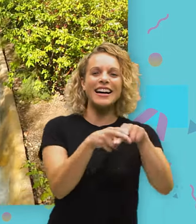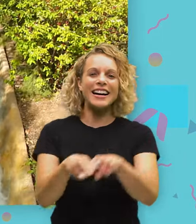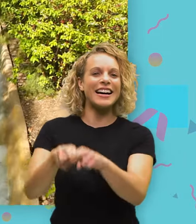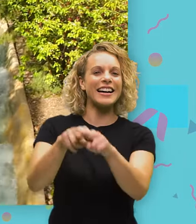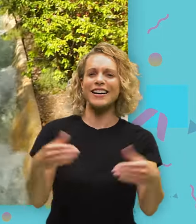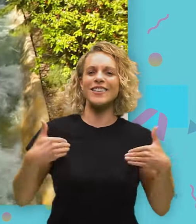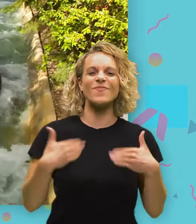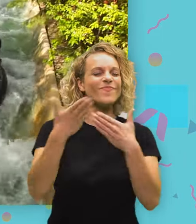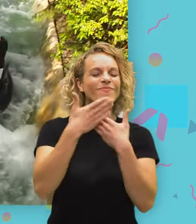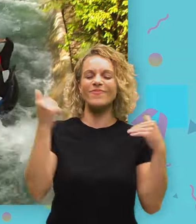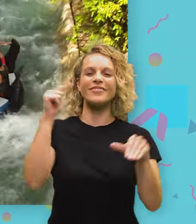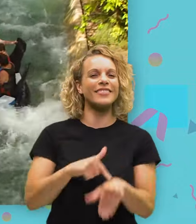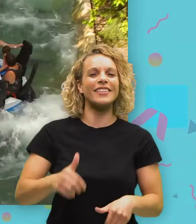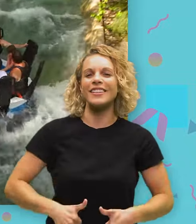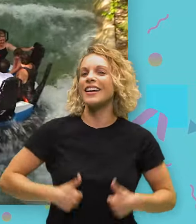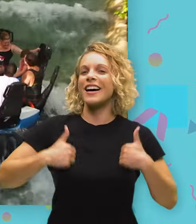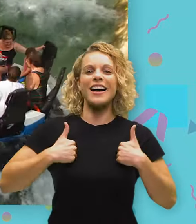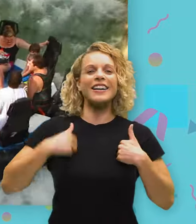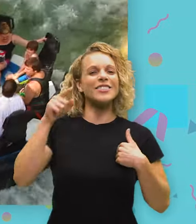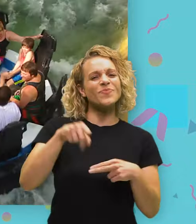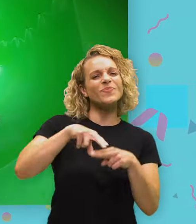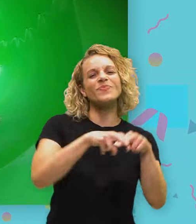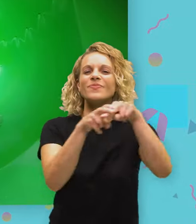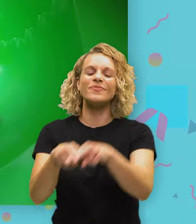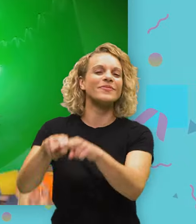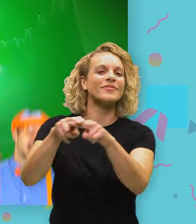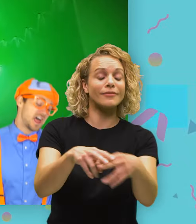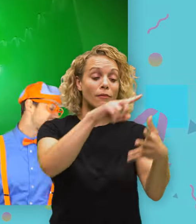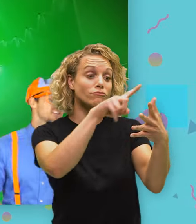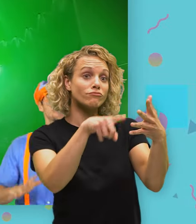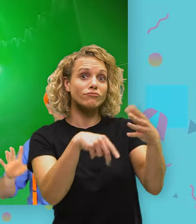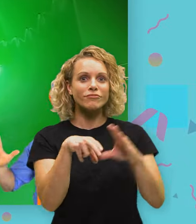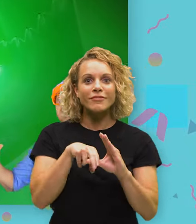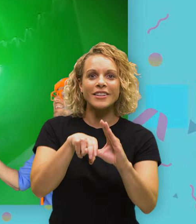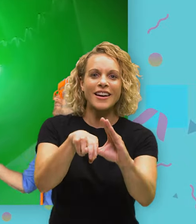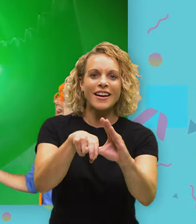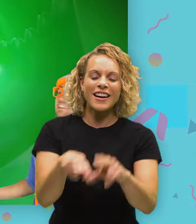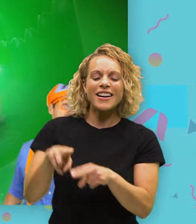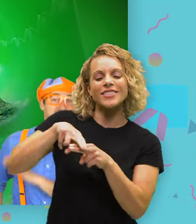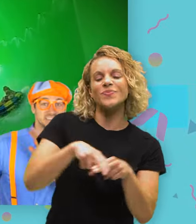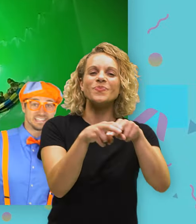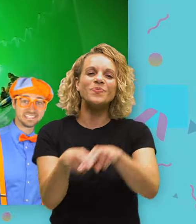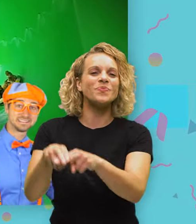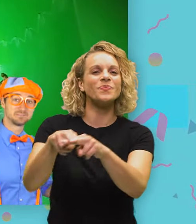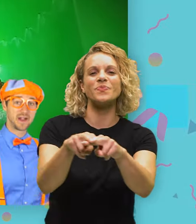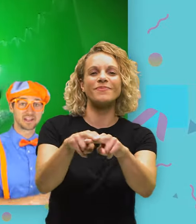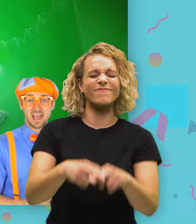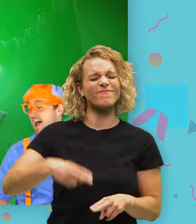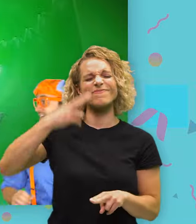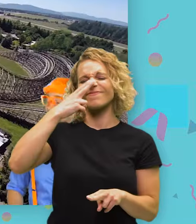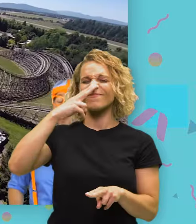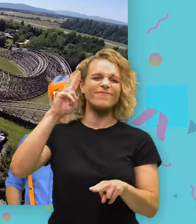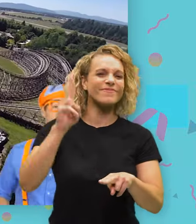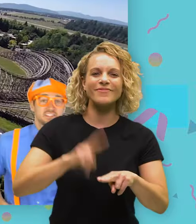the theme park, I have the time of my life. At the theme park, there are so many rides. At the theme park,